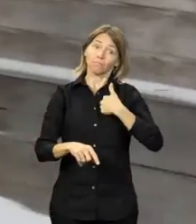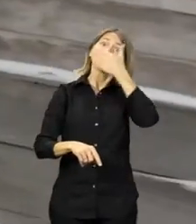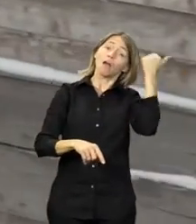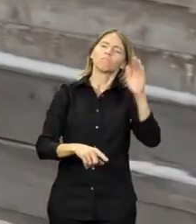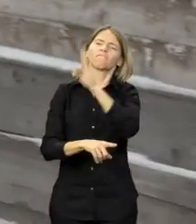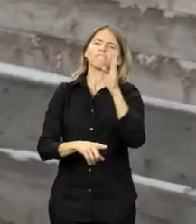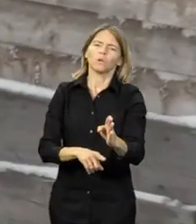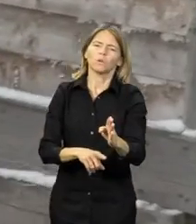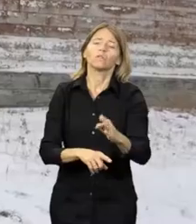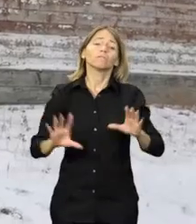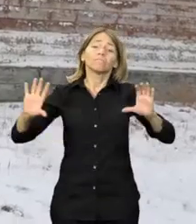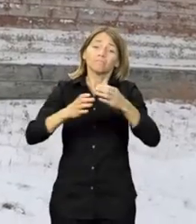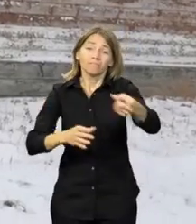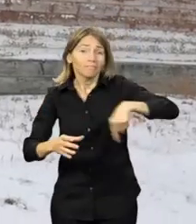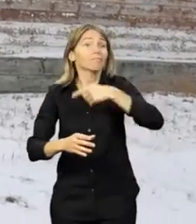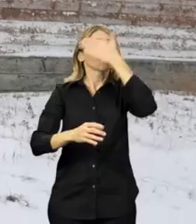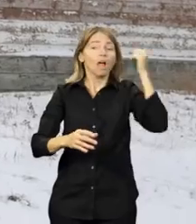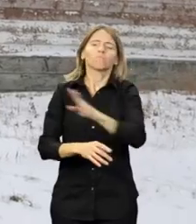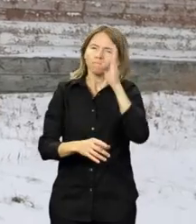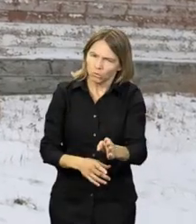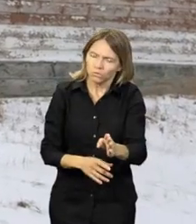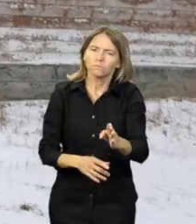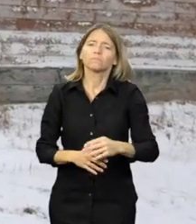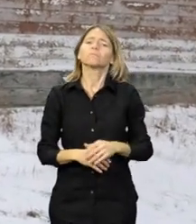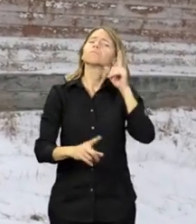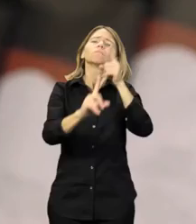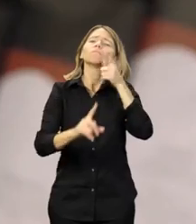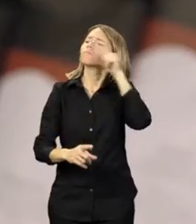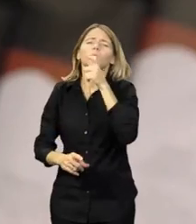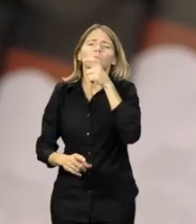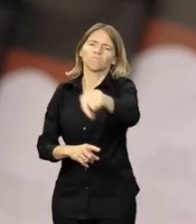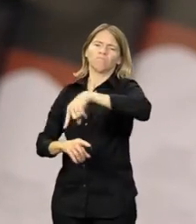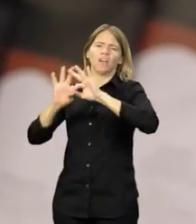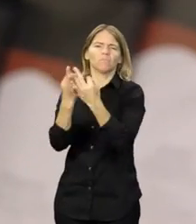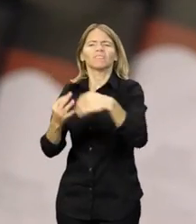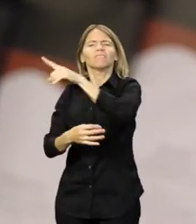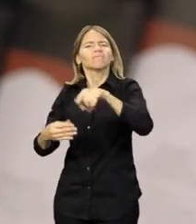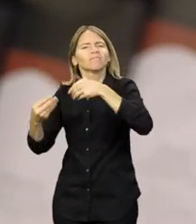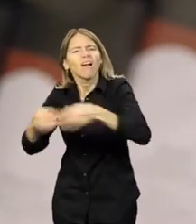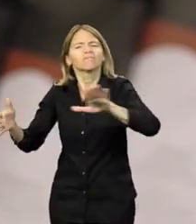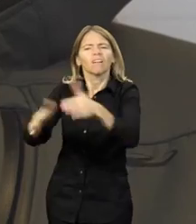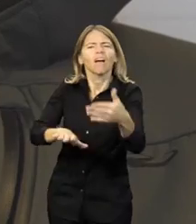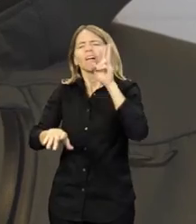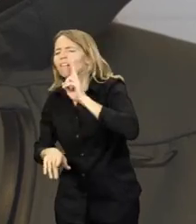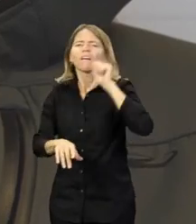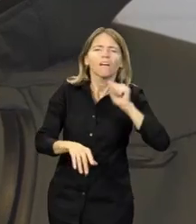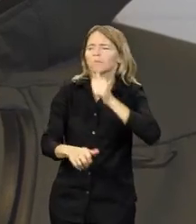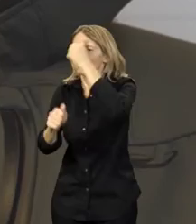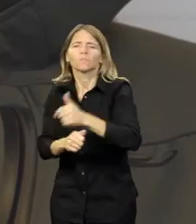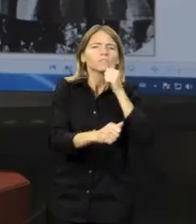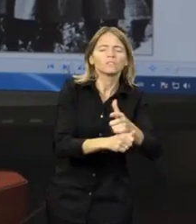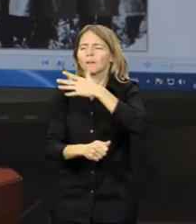forget. So that we will never forget. It is for the families who have lost their aunts and uncles